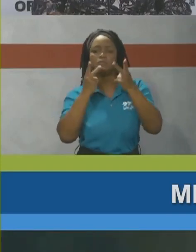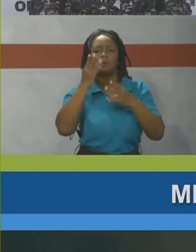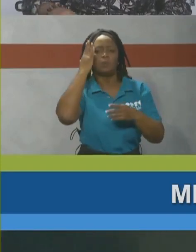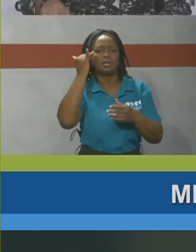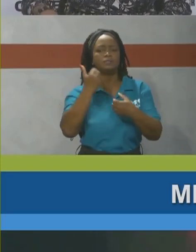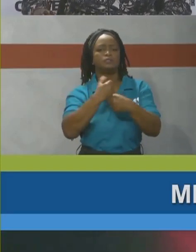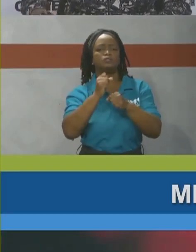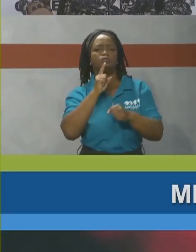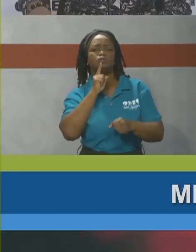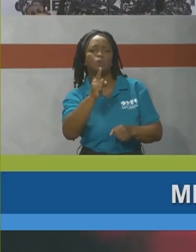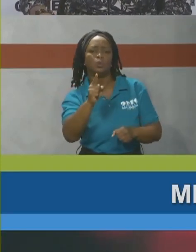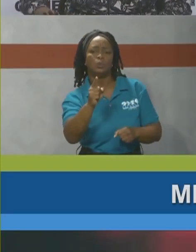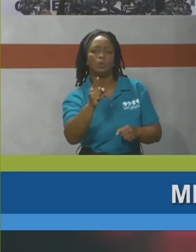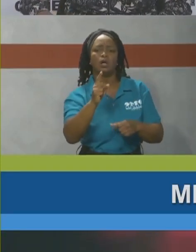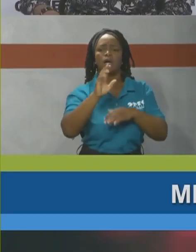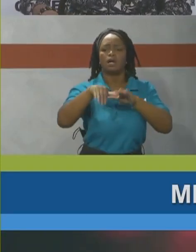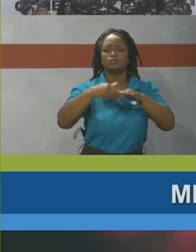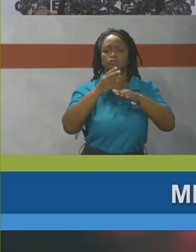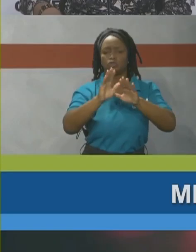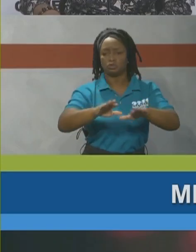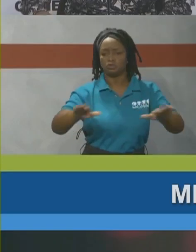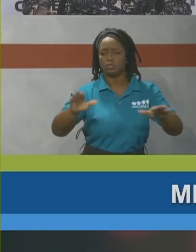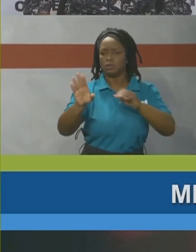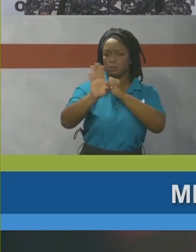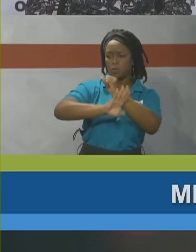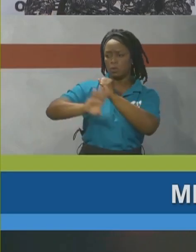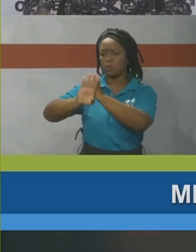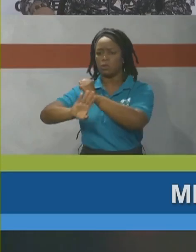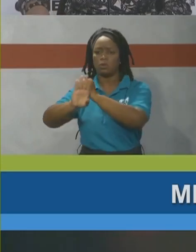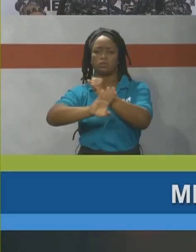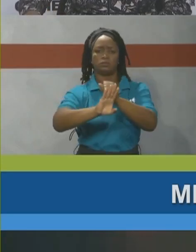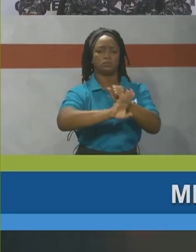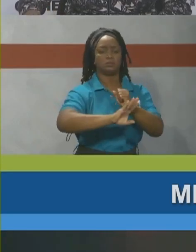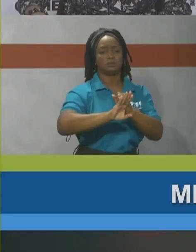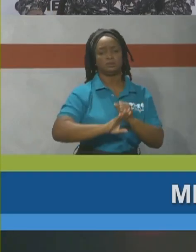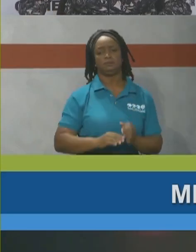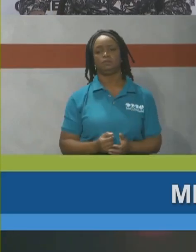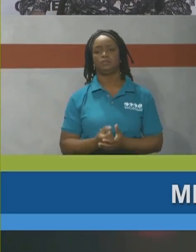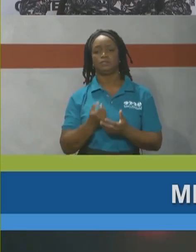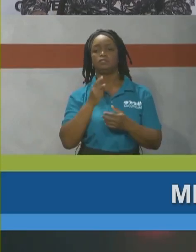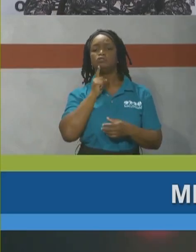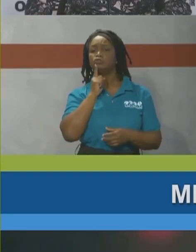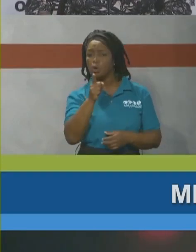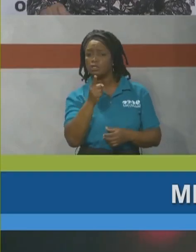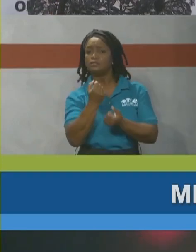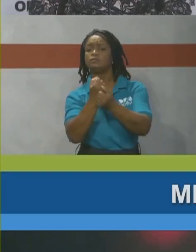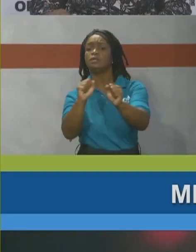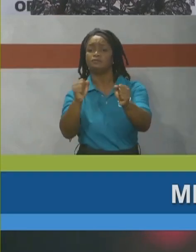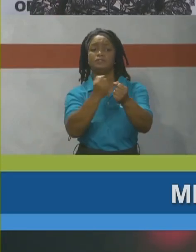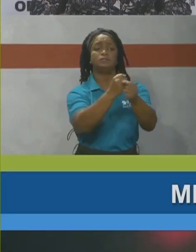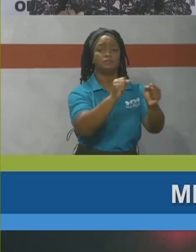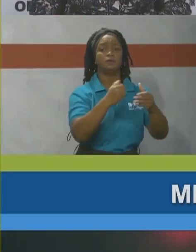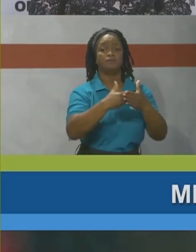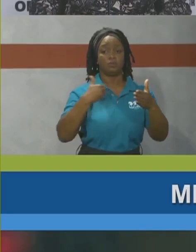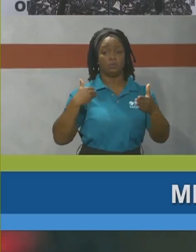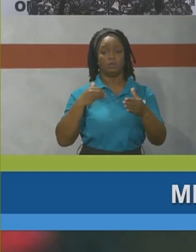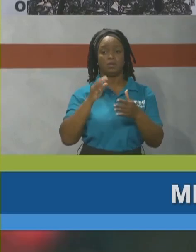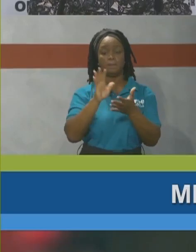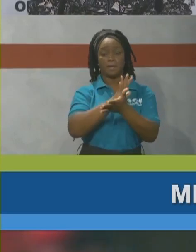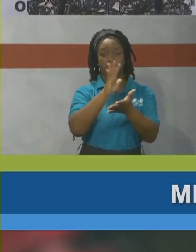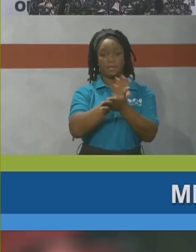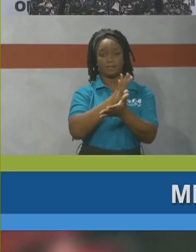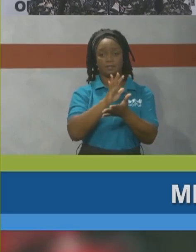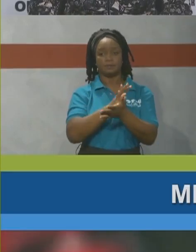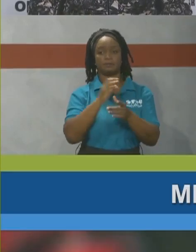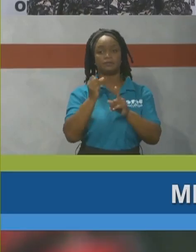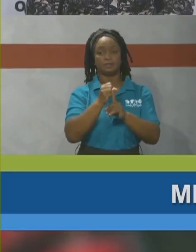general protection all over. So we're talking about having it vaccine ready before you go to school. Make sure you get your vaccine on